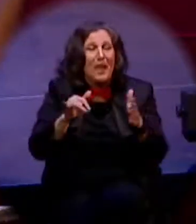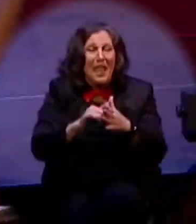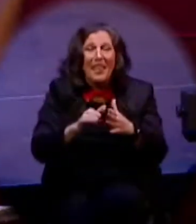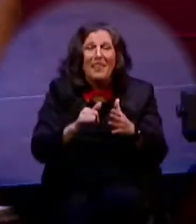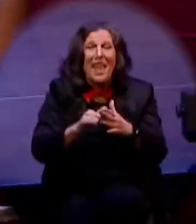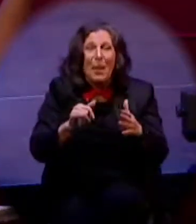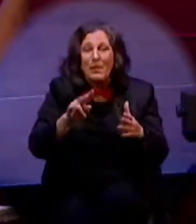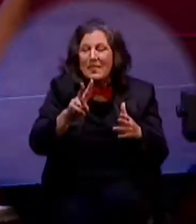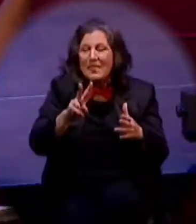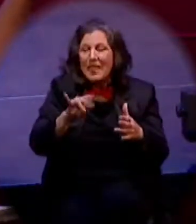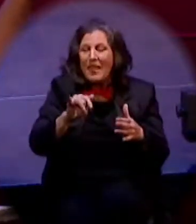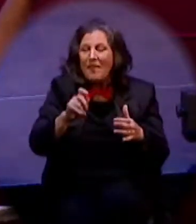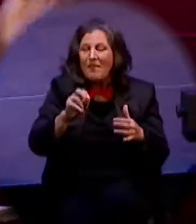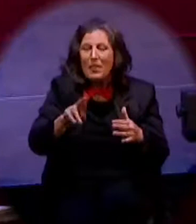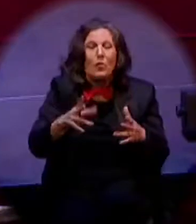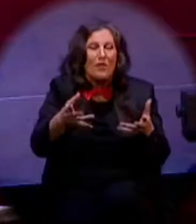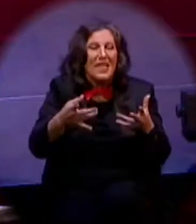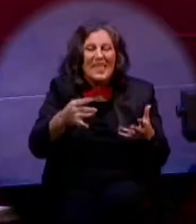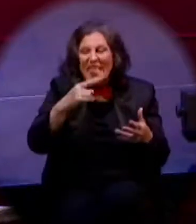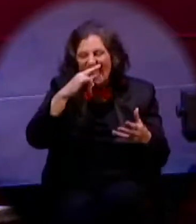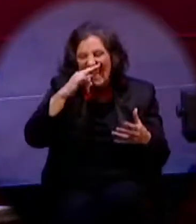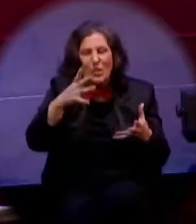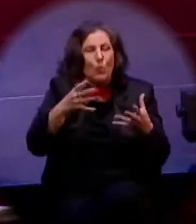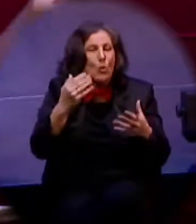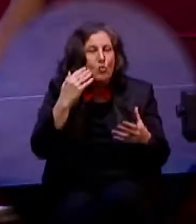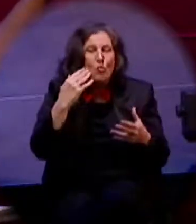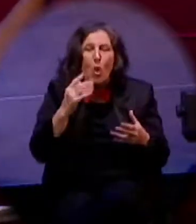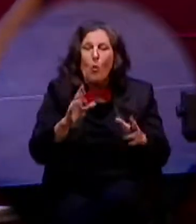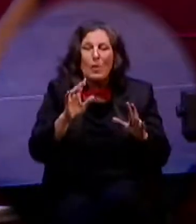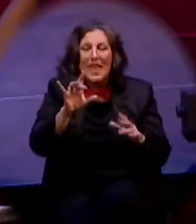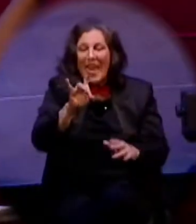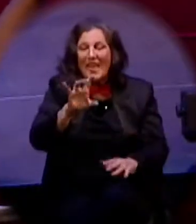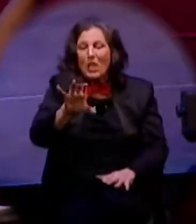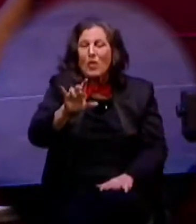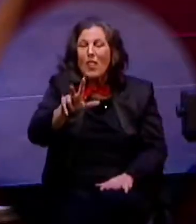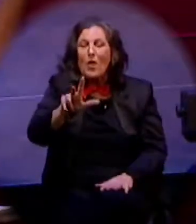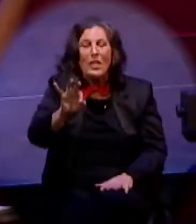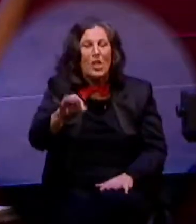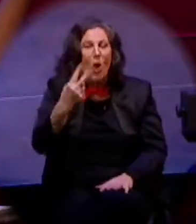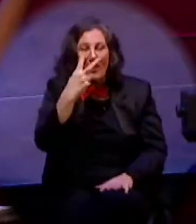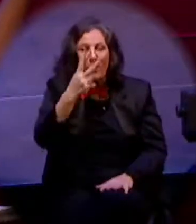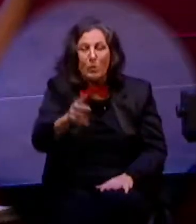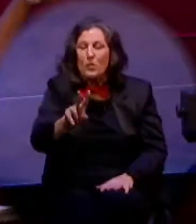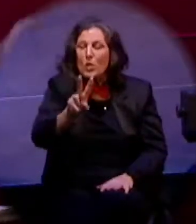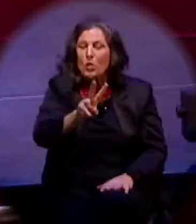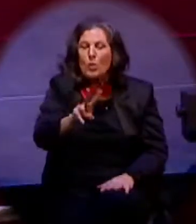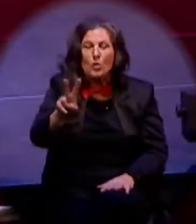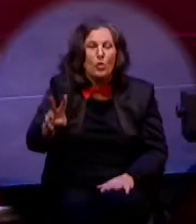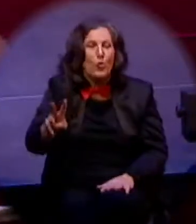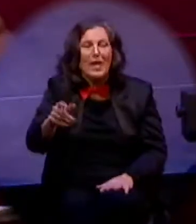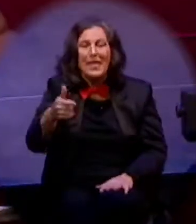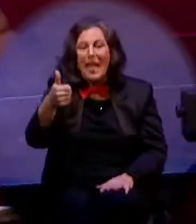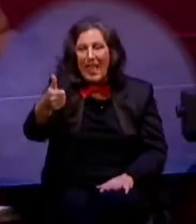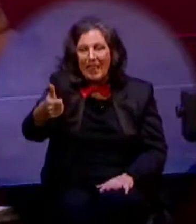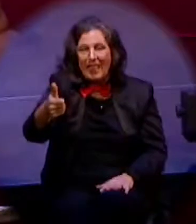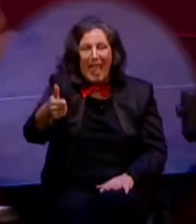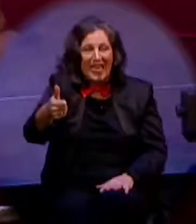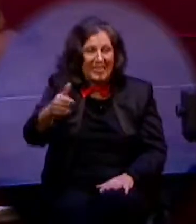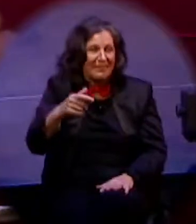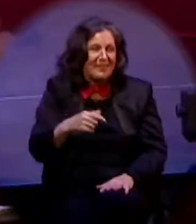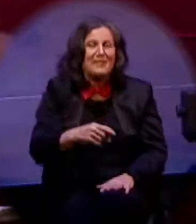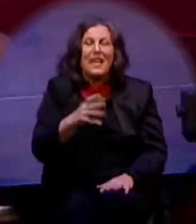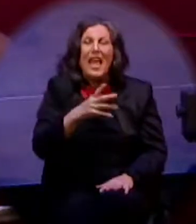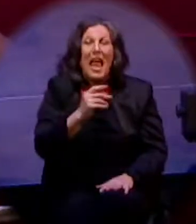Victor Quinones of Kids Want to Know. So you did a really great job. That was 839 views and 220 likes. But now,